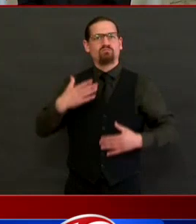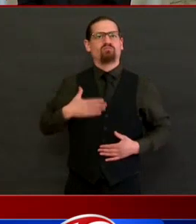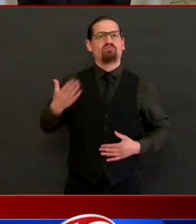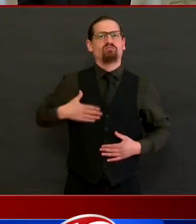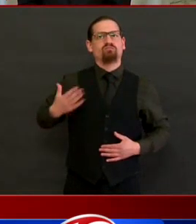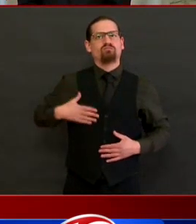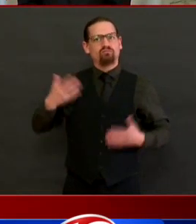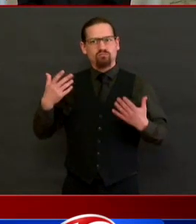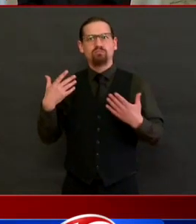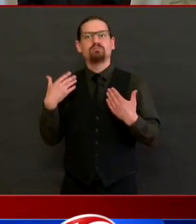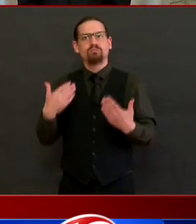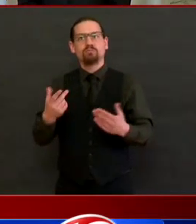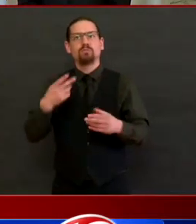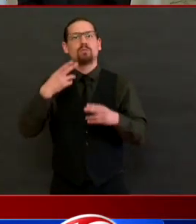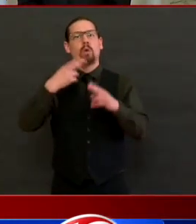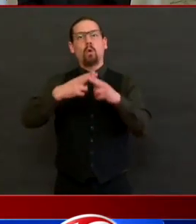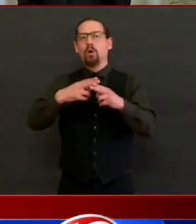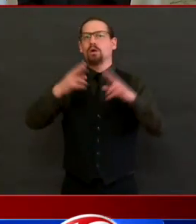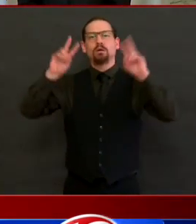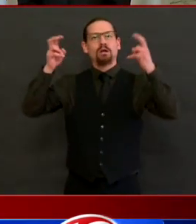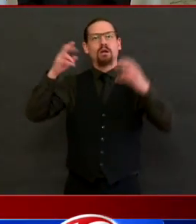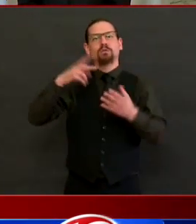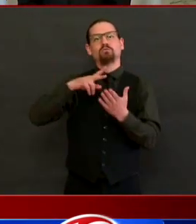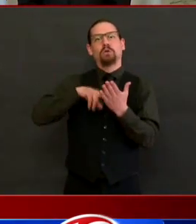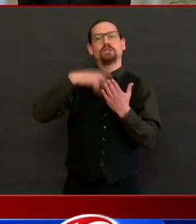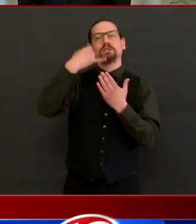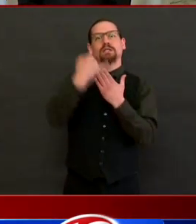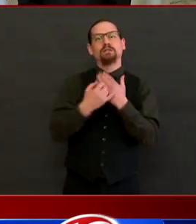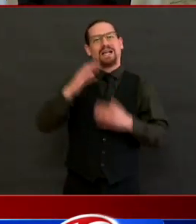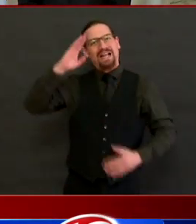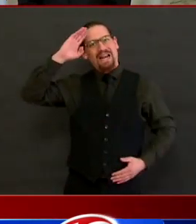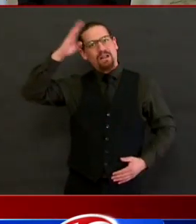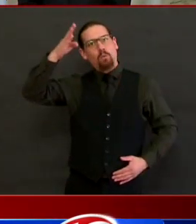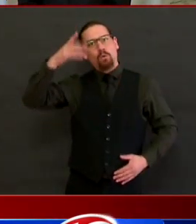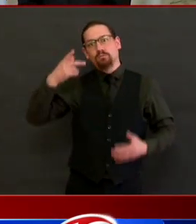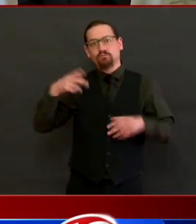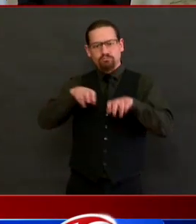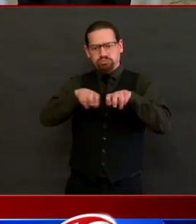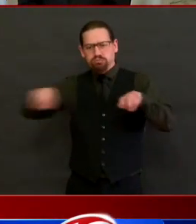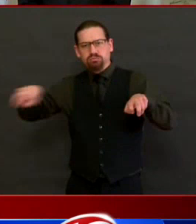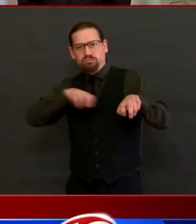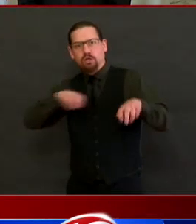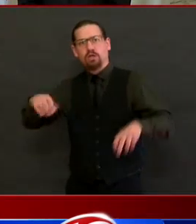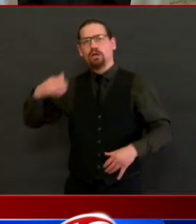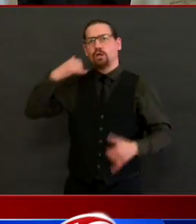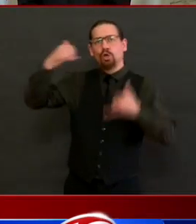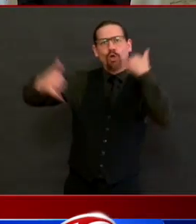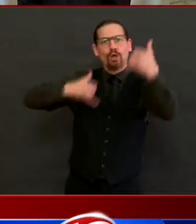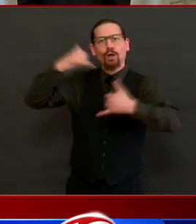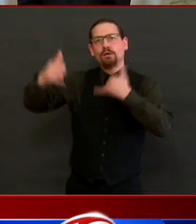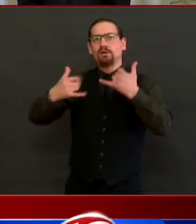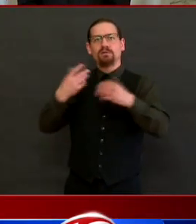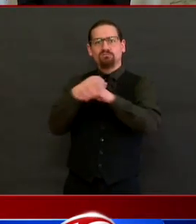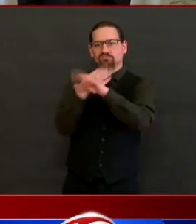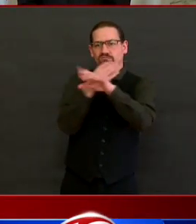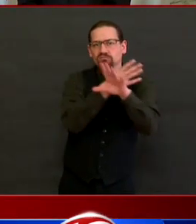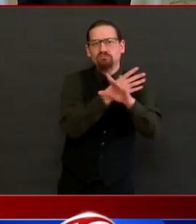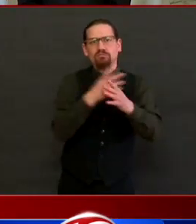incredible. I know this is hard, and as I say, everything I roll out is imperfect. 3 weeks